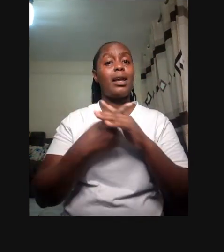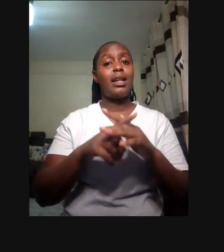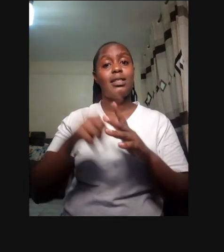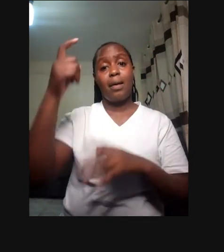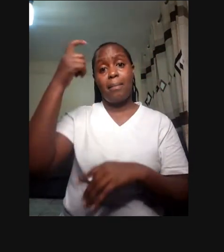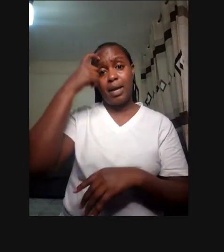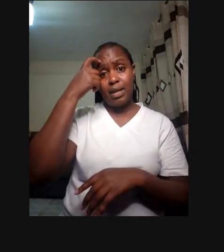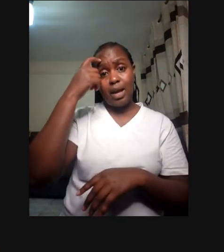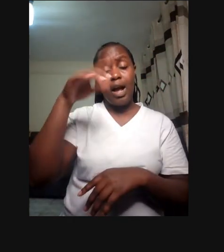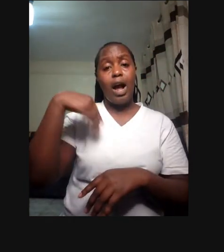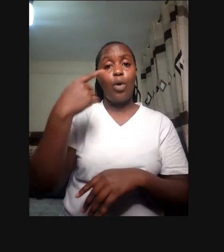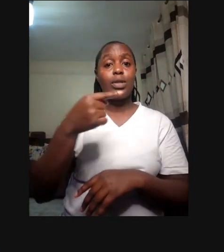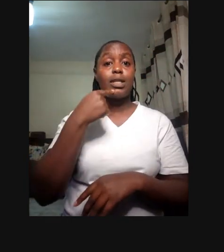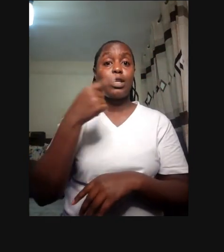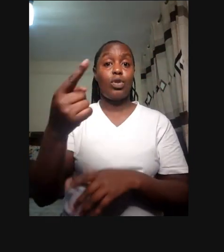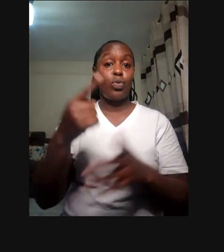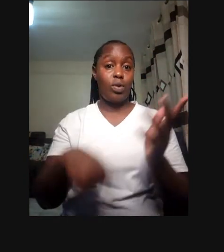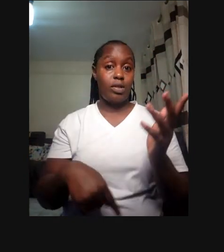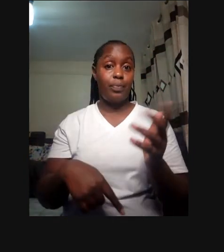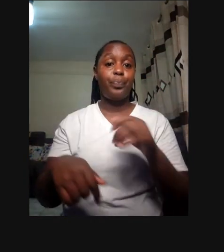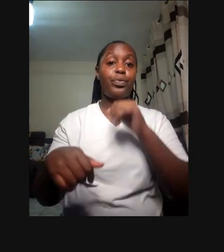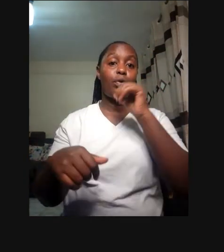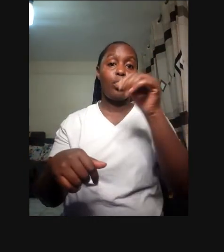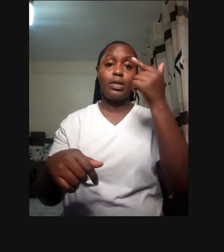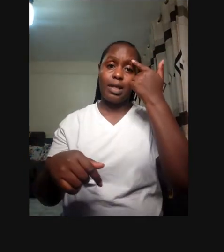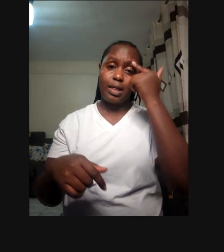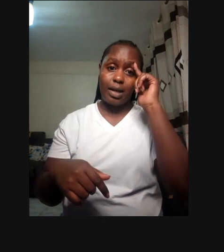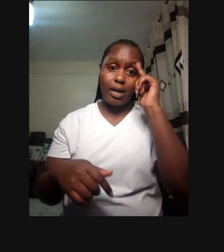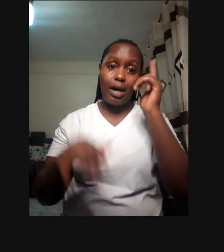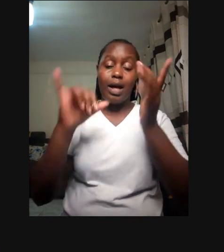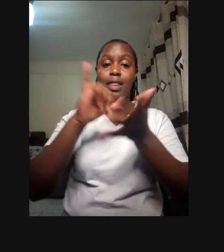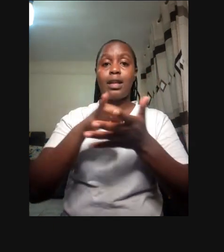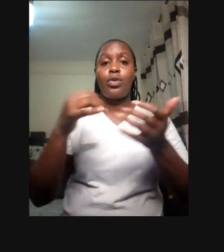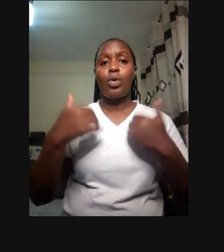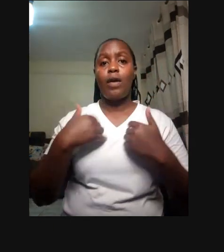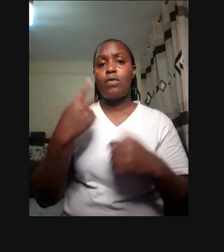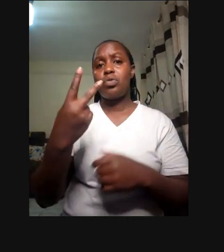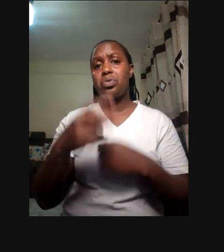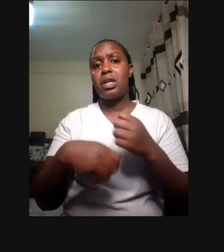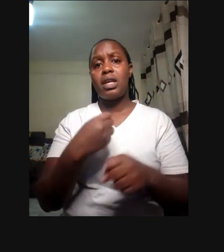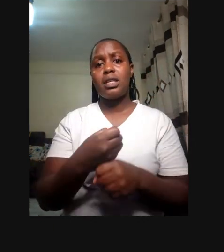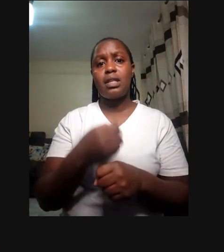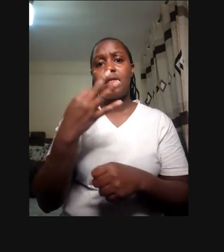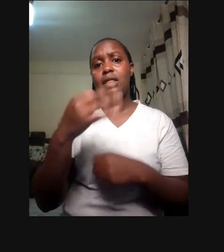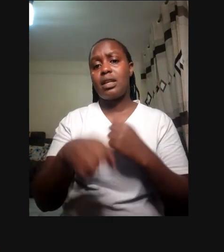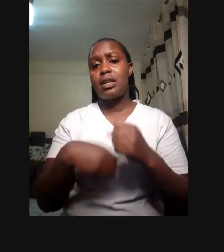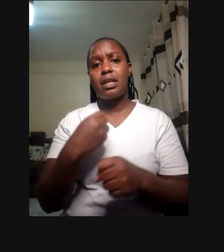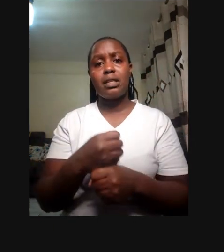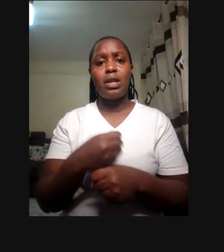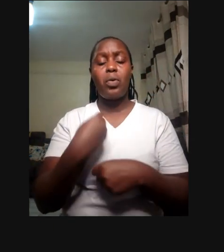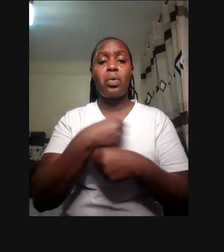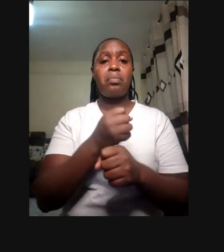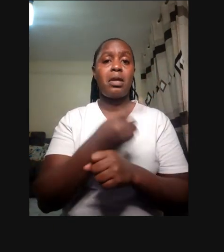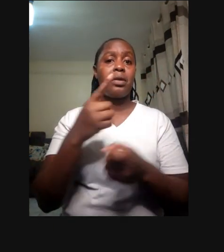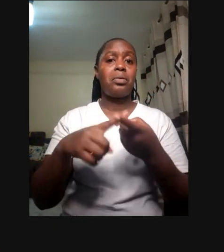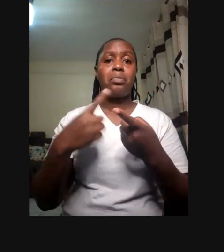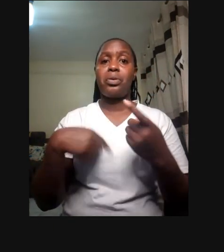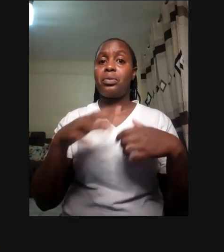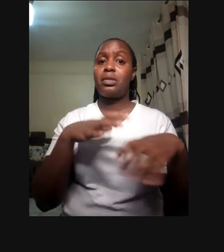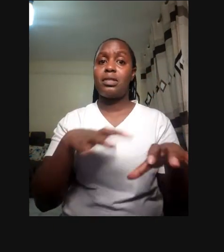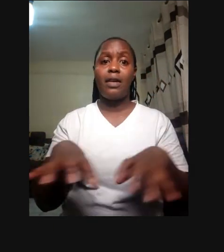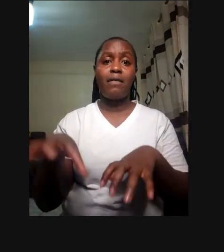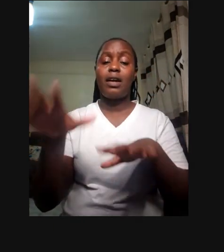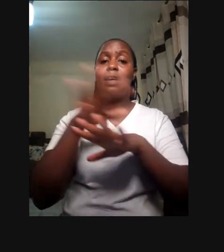you. Don't think that having 2 years, 3 years in experience will make you master everything in content